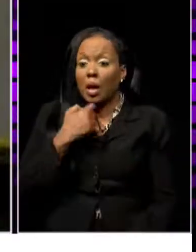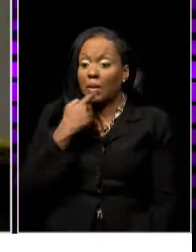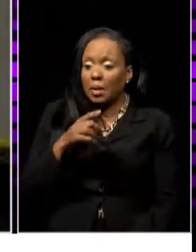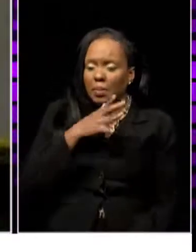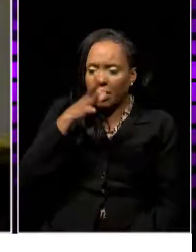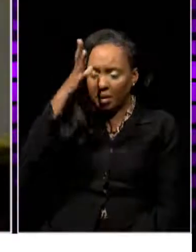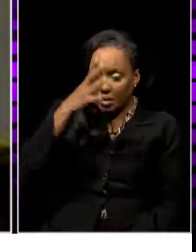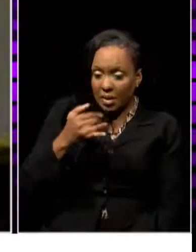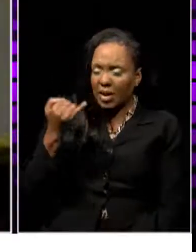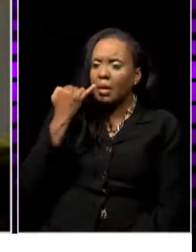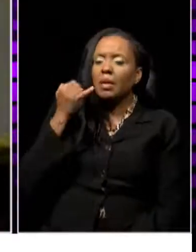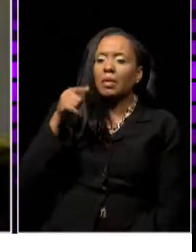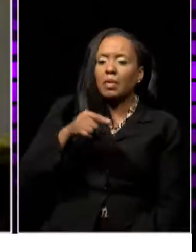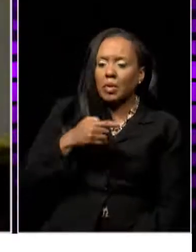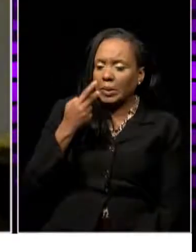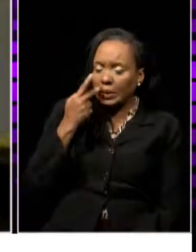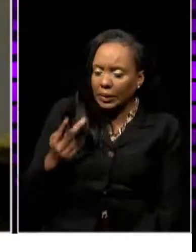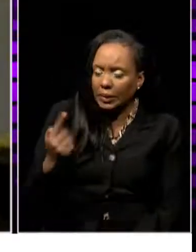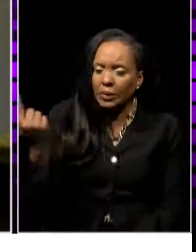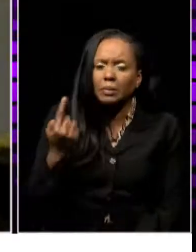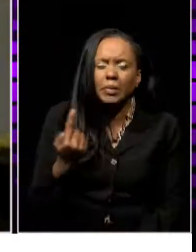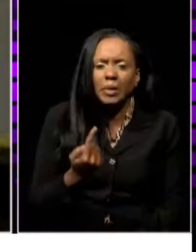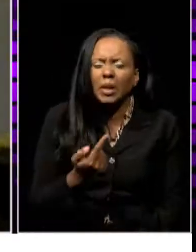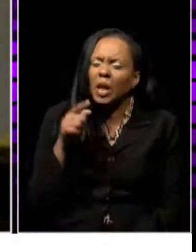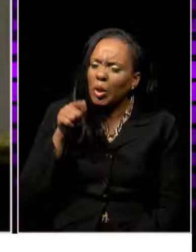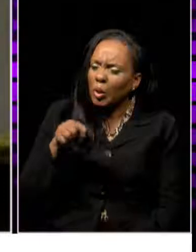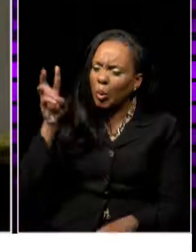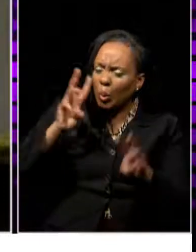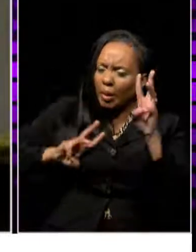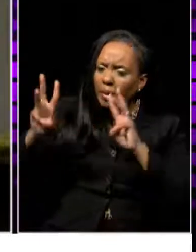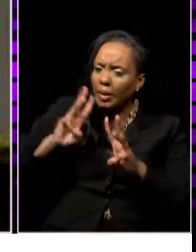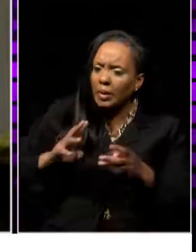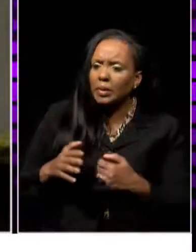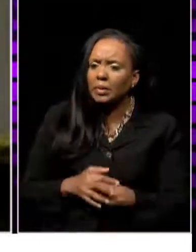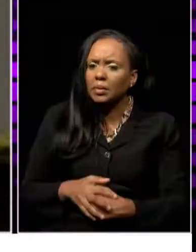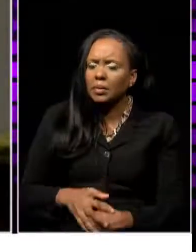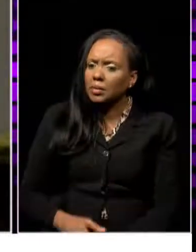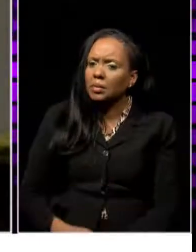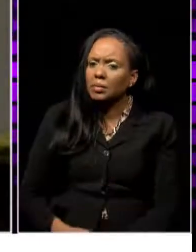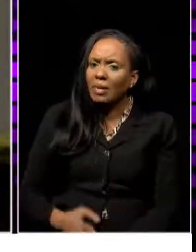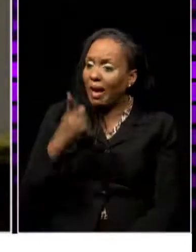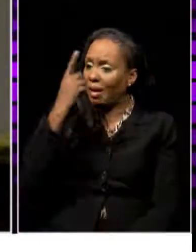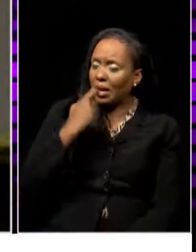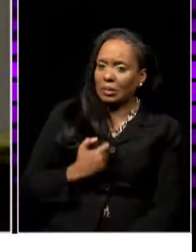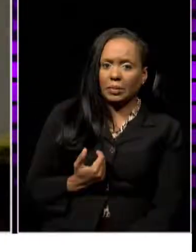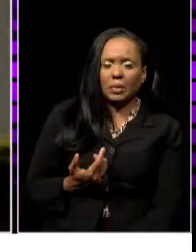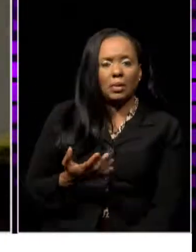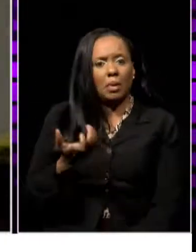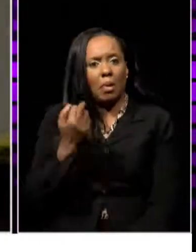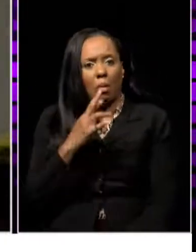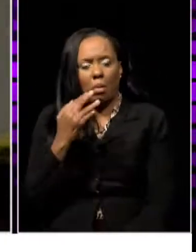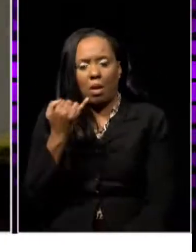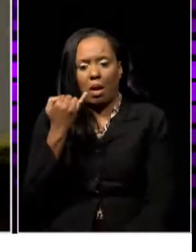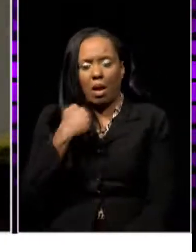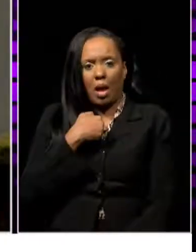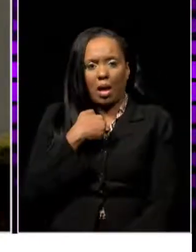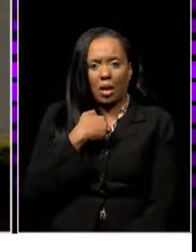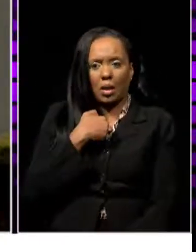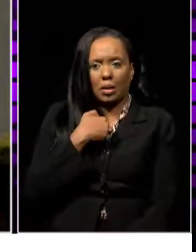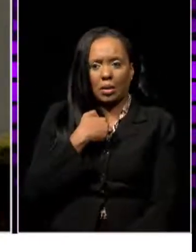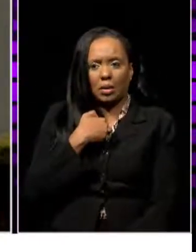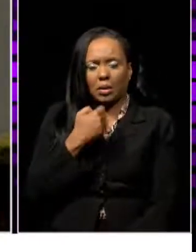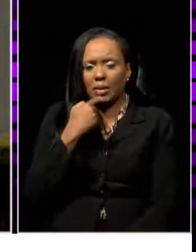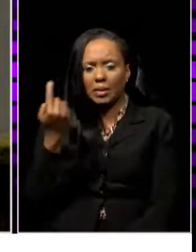you see that there's something that you're concerned of, a curriculum is not being covered, or even if you think I've said something to your child, call